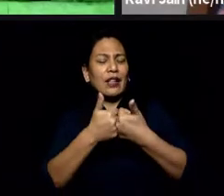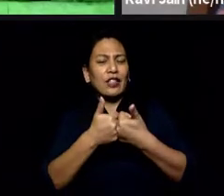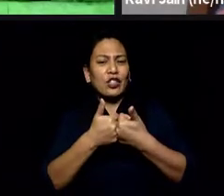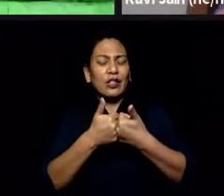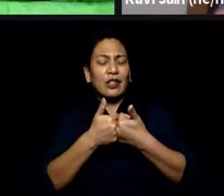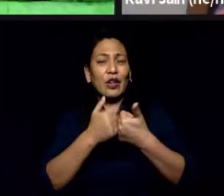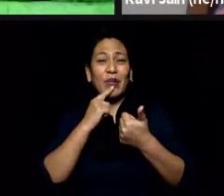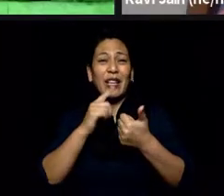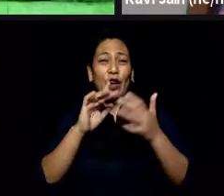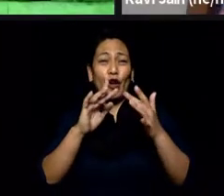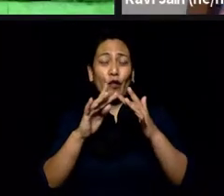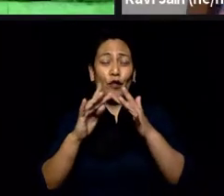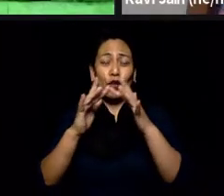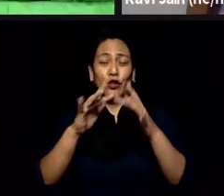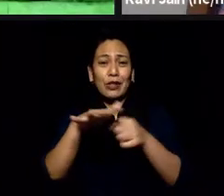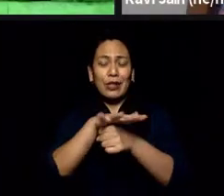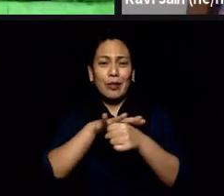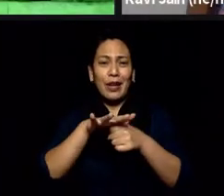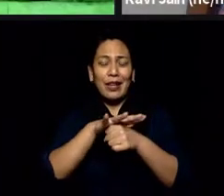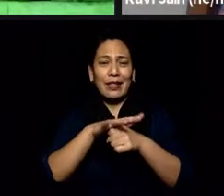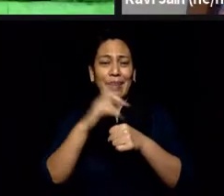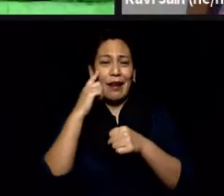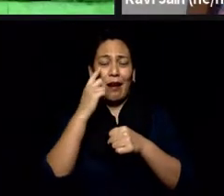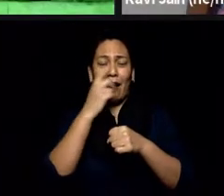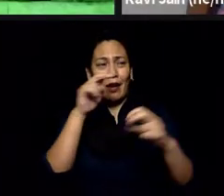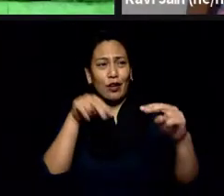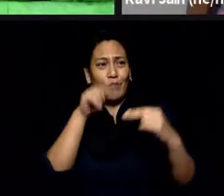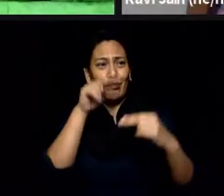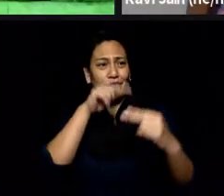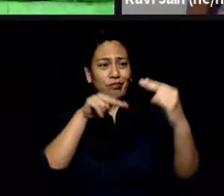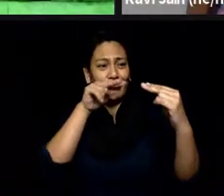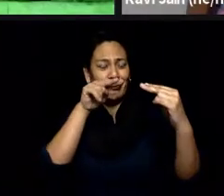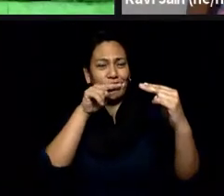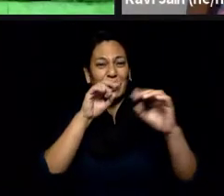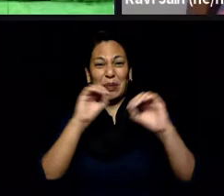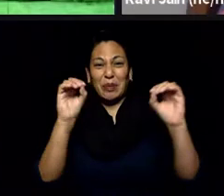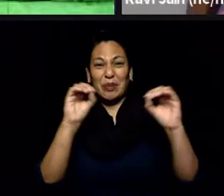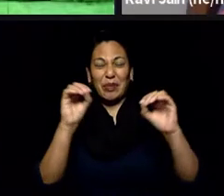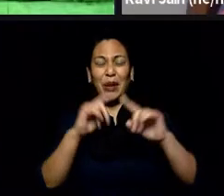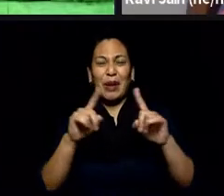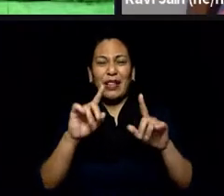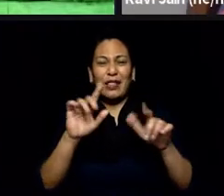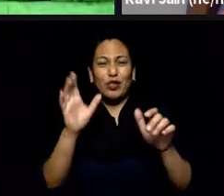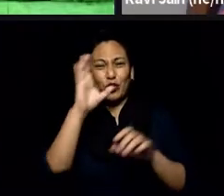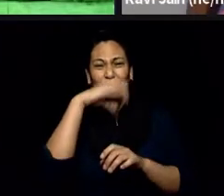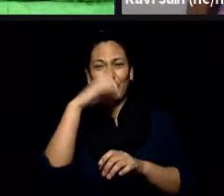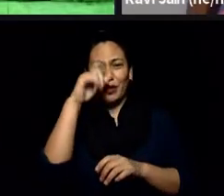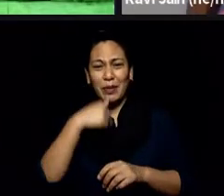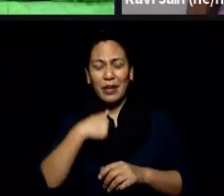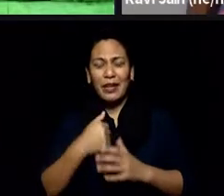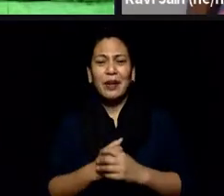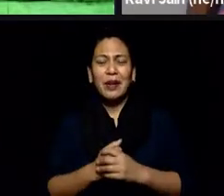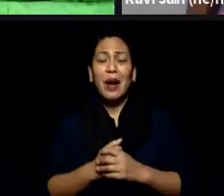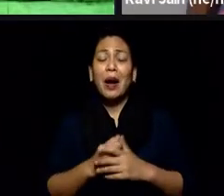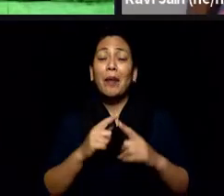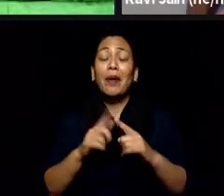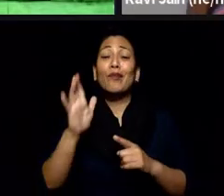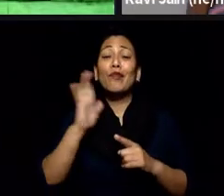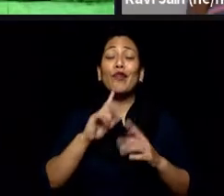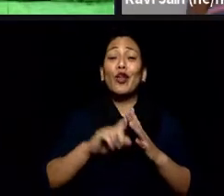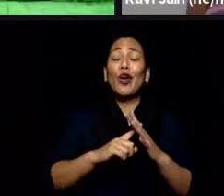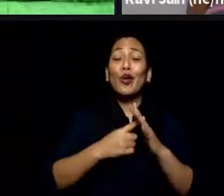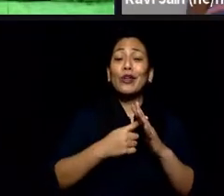and not have eye contact with folks is very strange in this moment. But I will say, the original topic